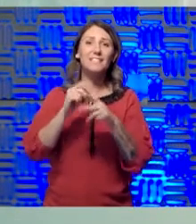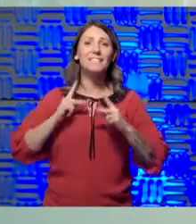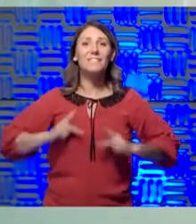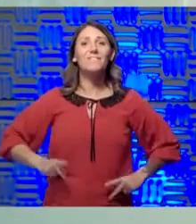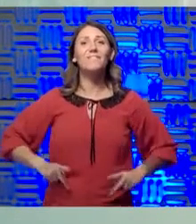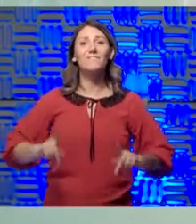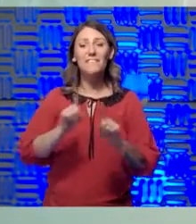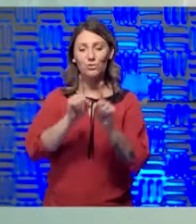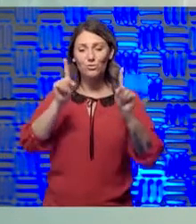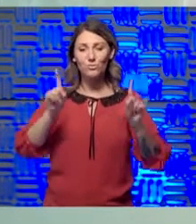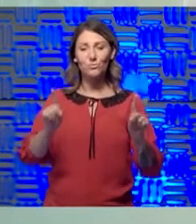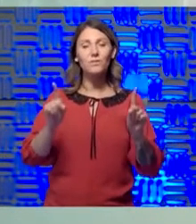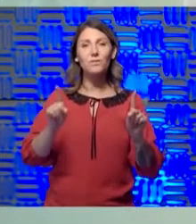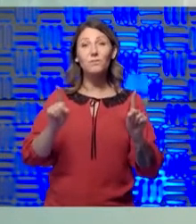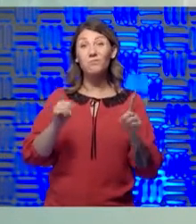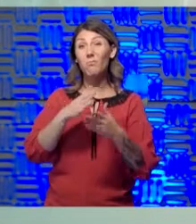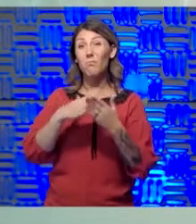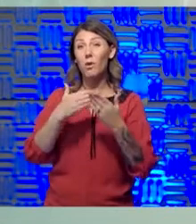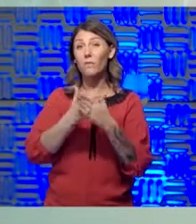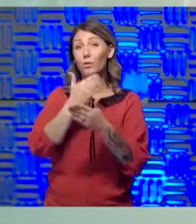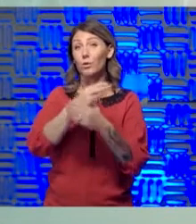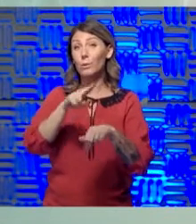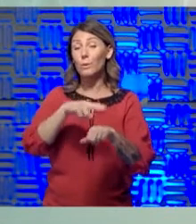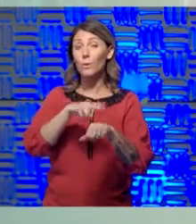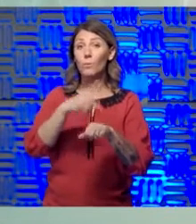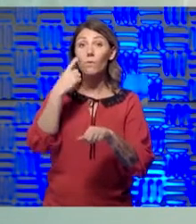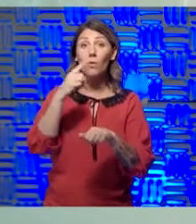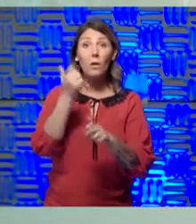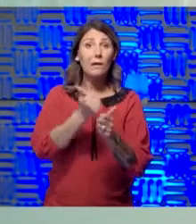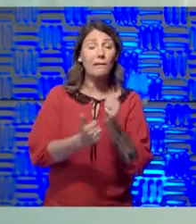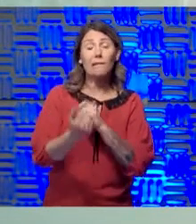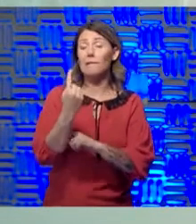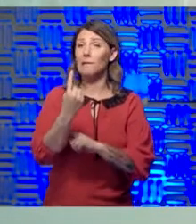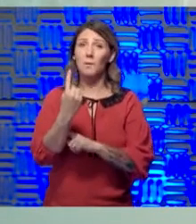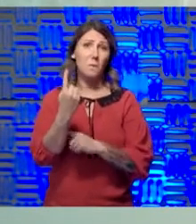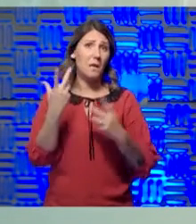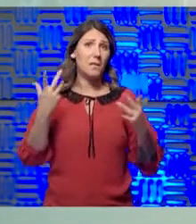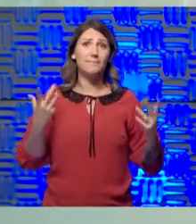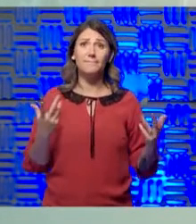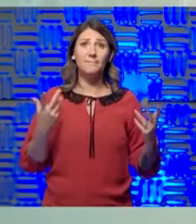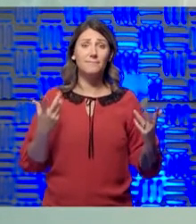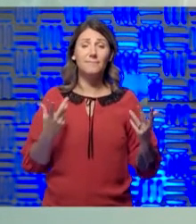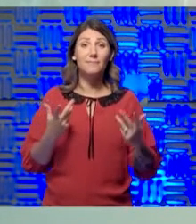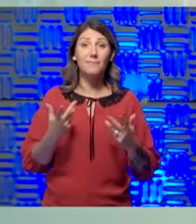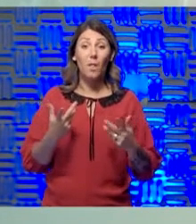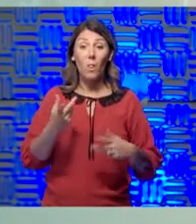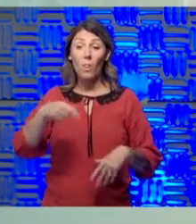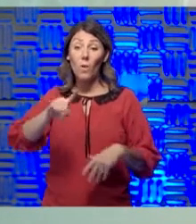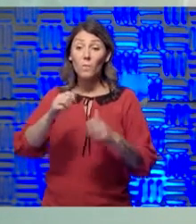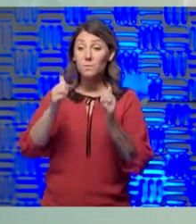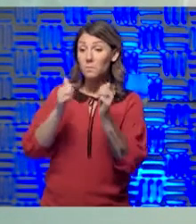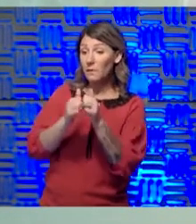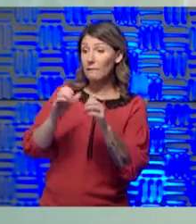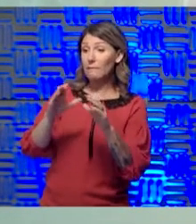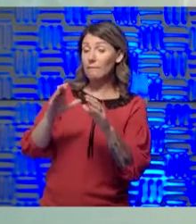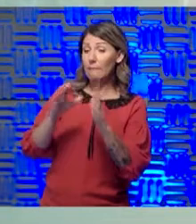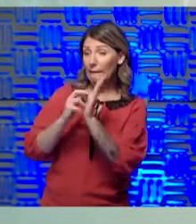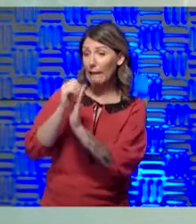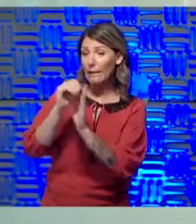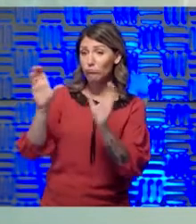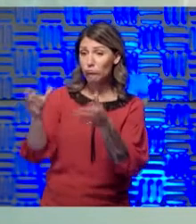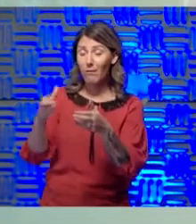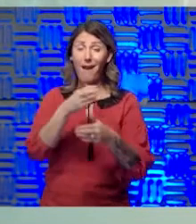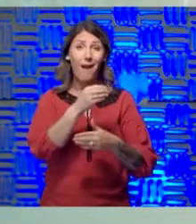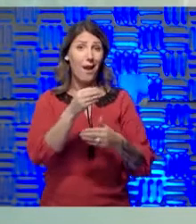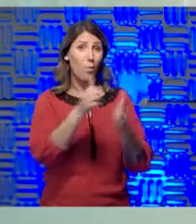probably going to be part of the new normal for any person's life, even those with cancer and without cancer. I think you just need to